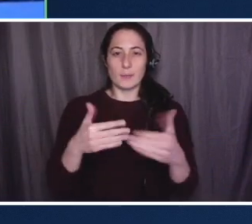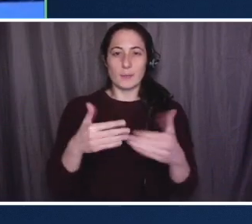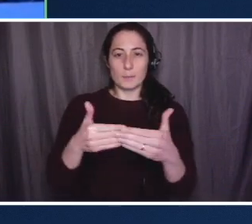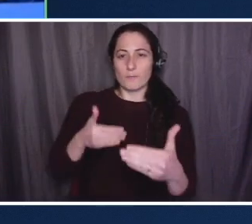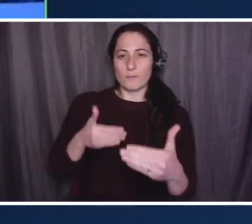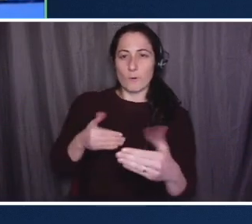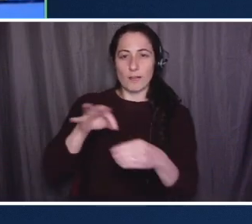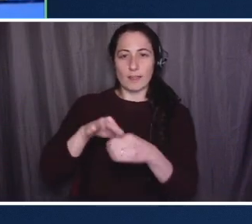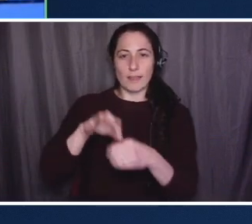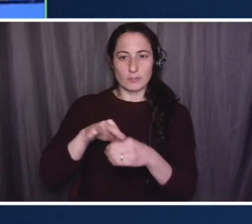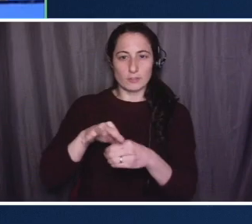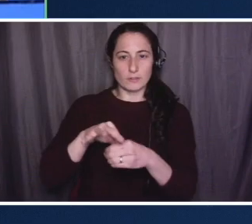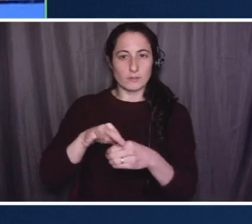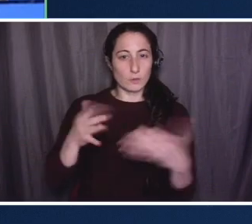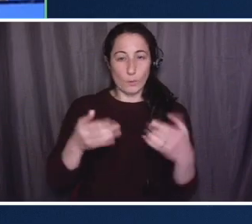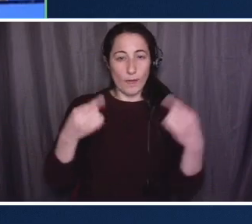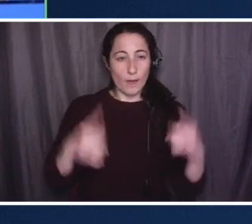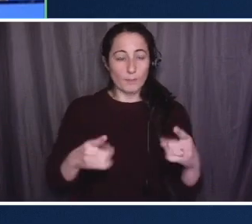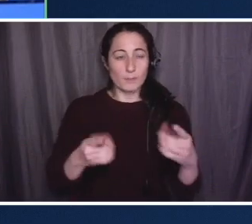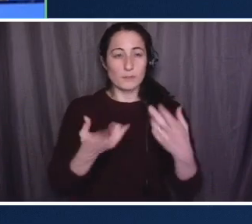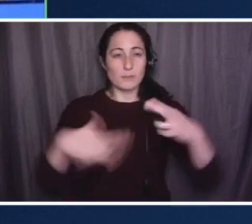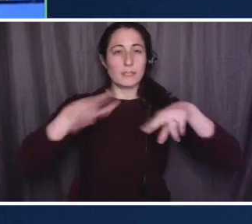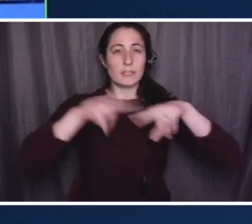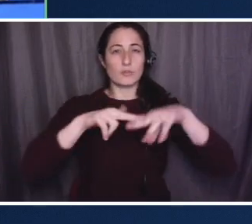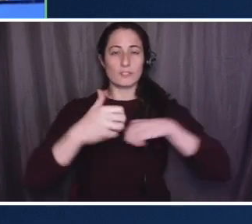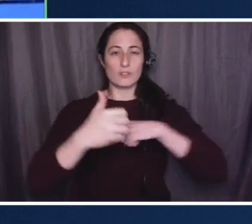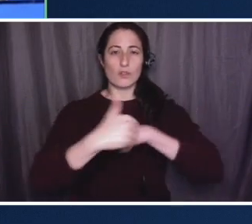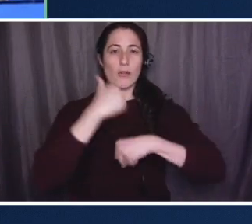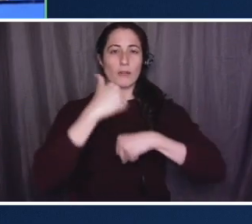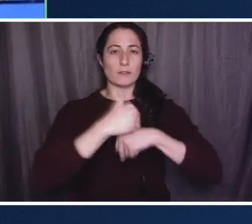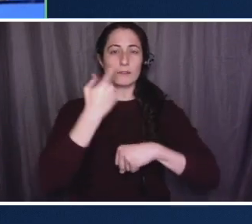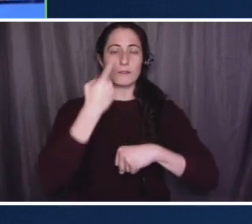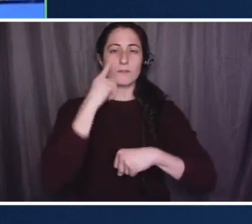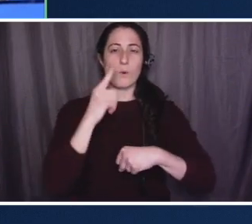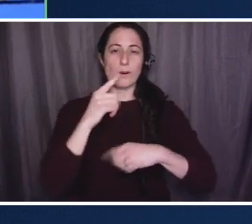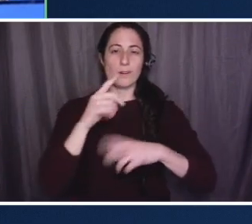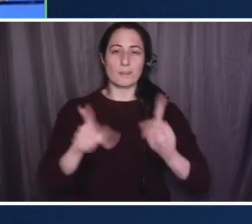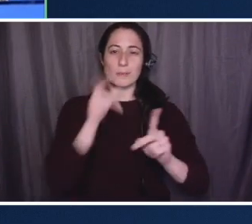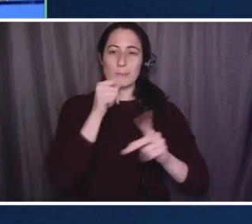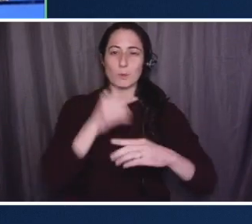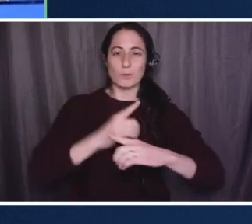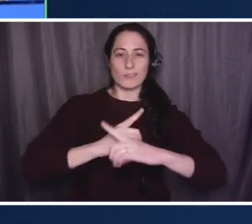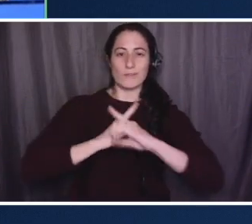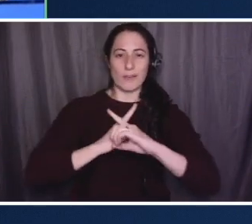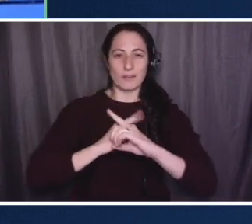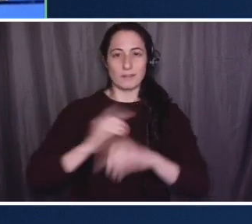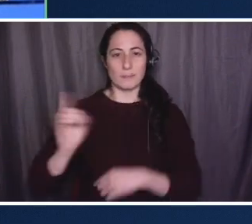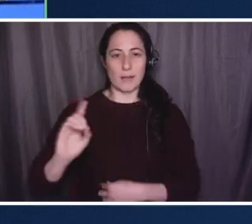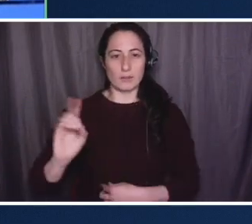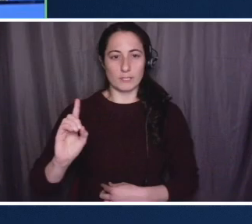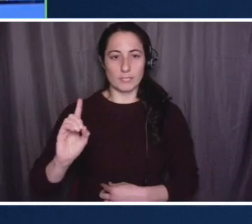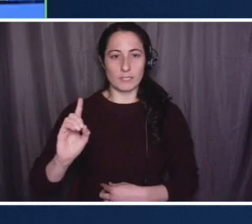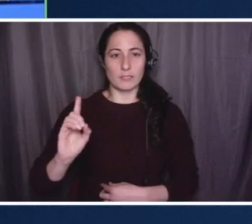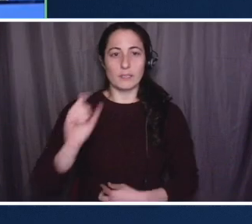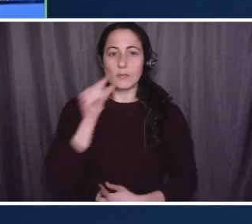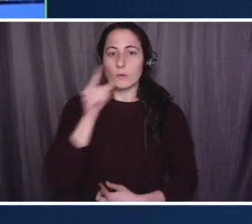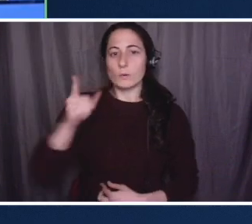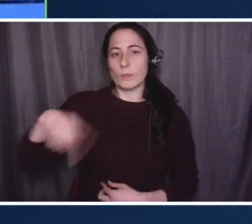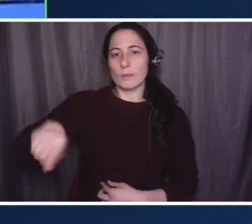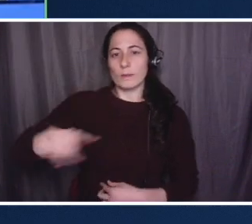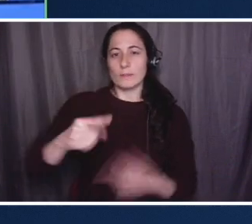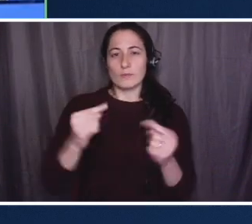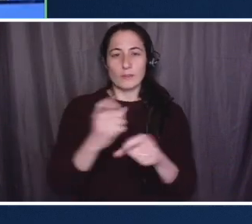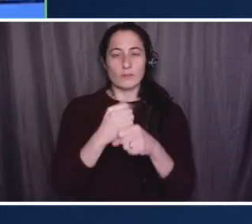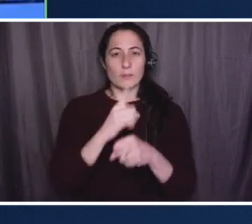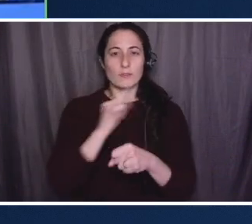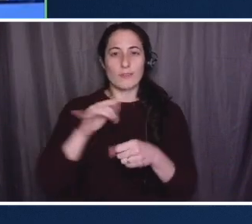increased threats to the defenders of democracy who are trying to make sure that elections at